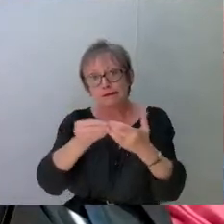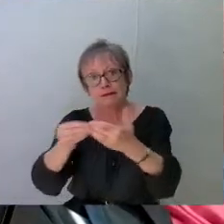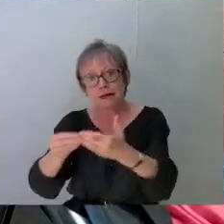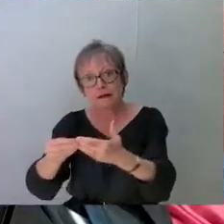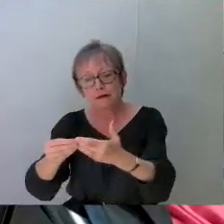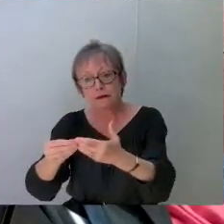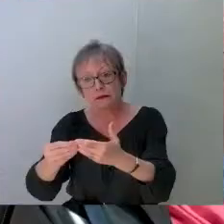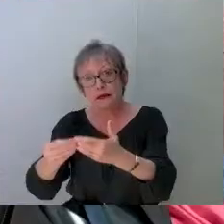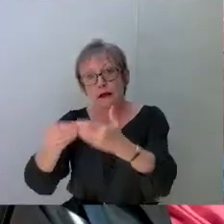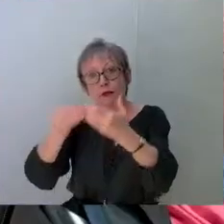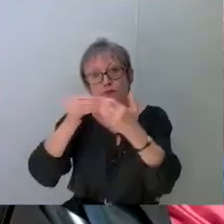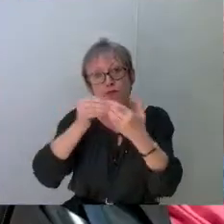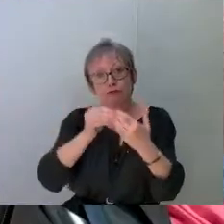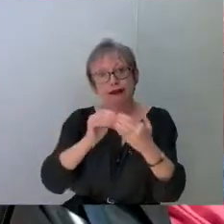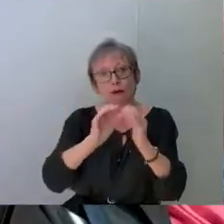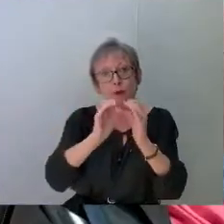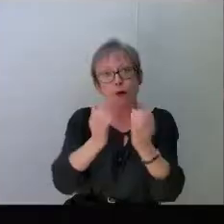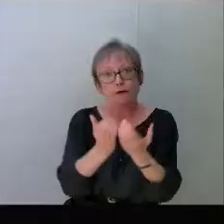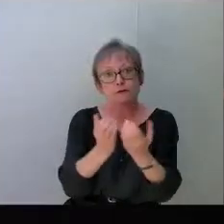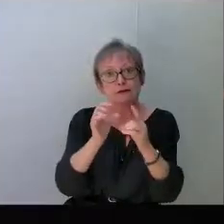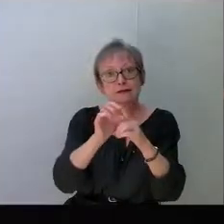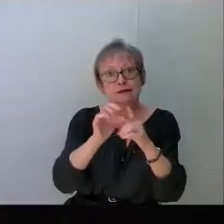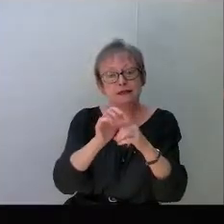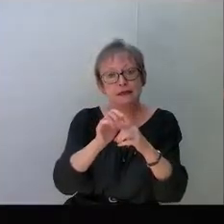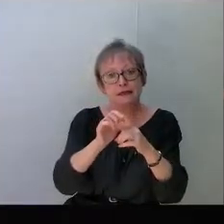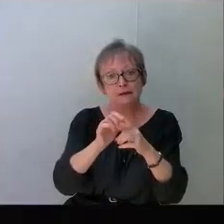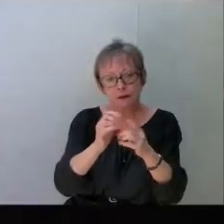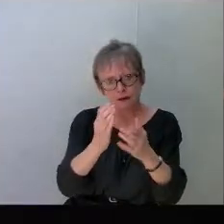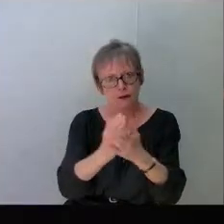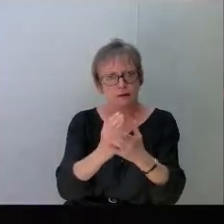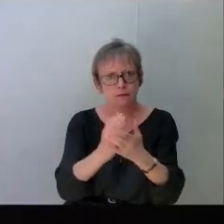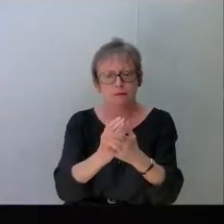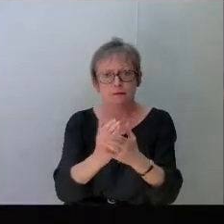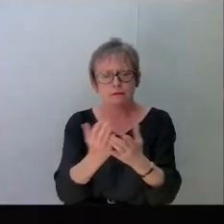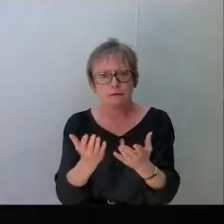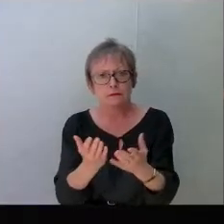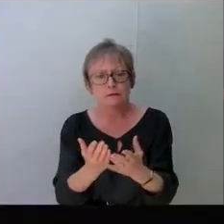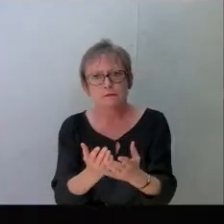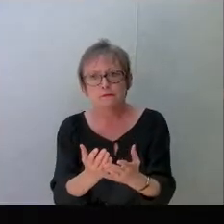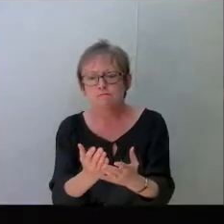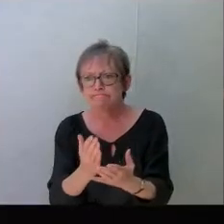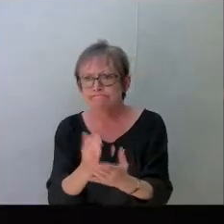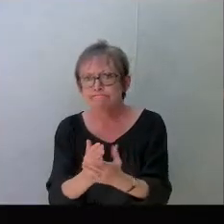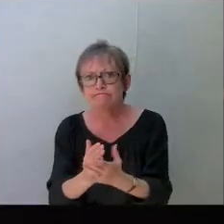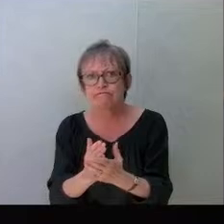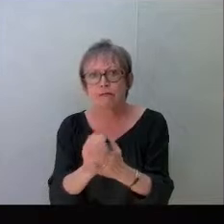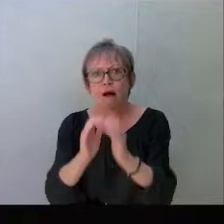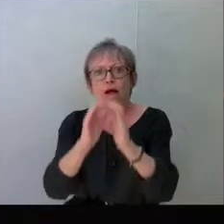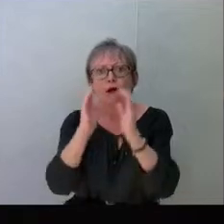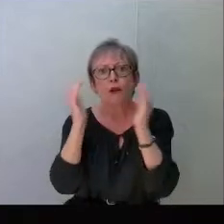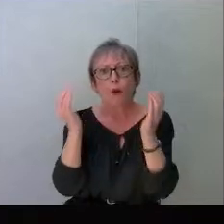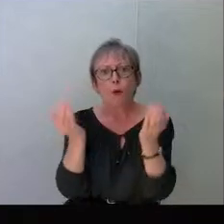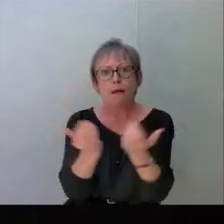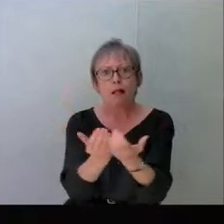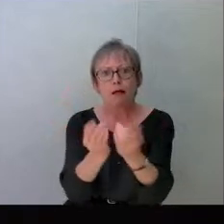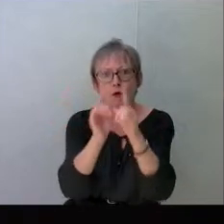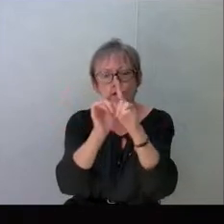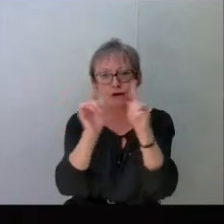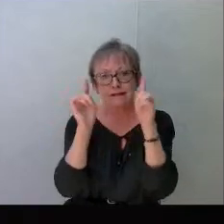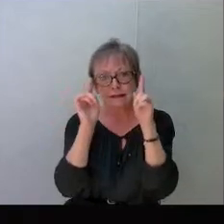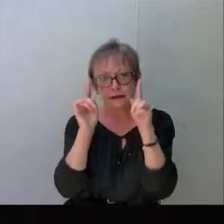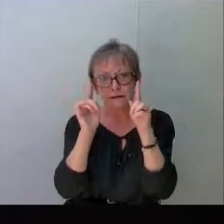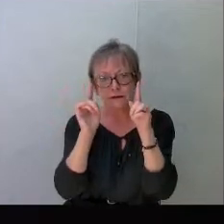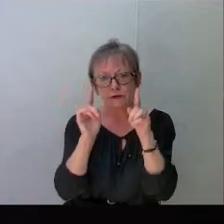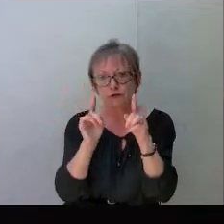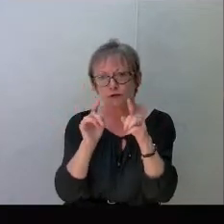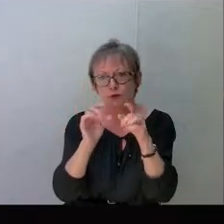the world to Dundee. Because we are genuinely a global university. That